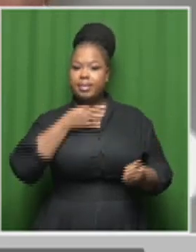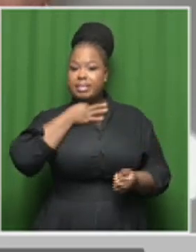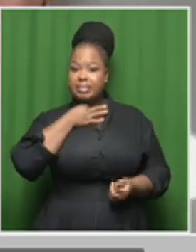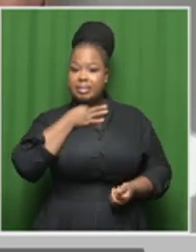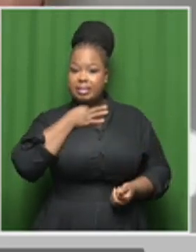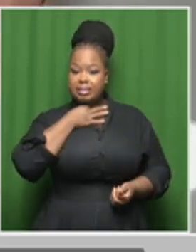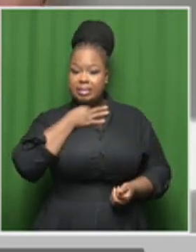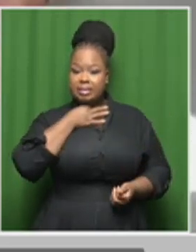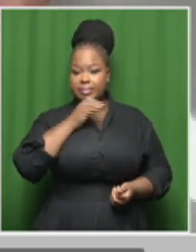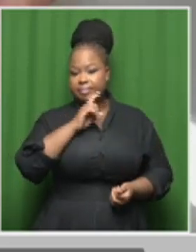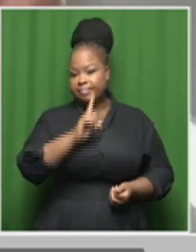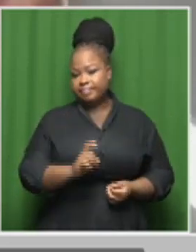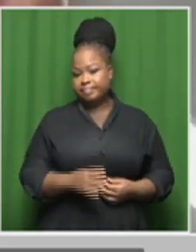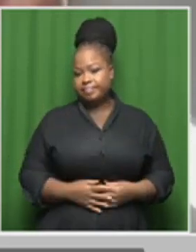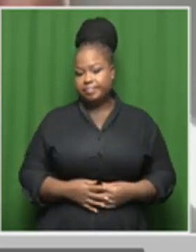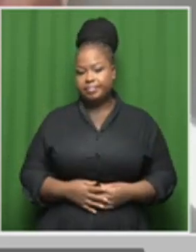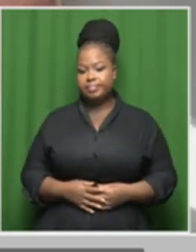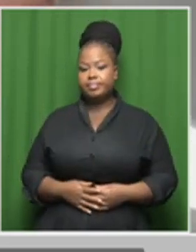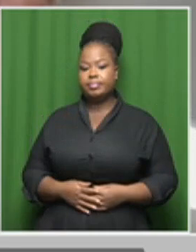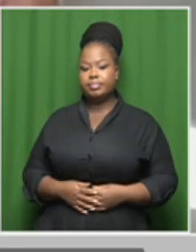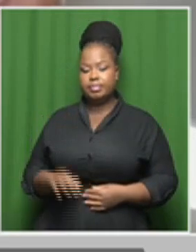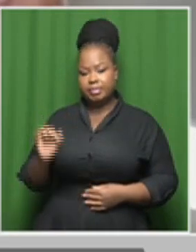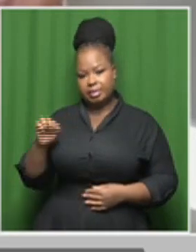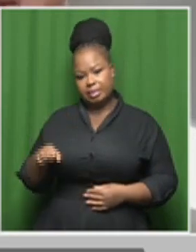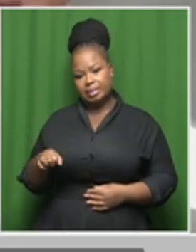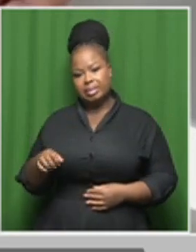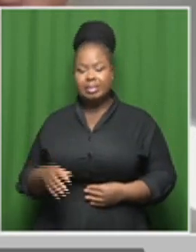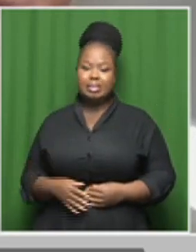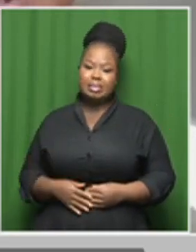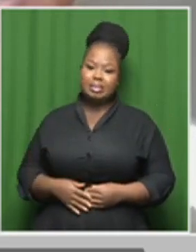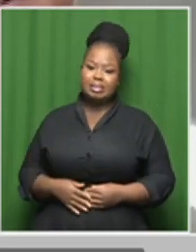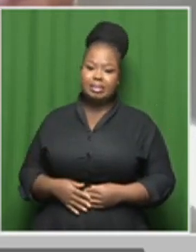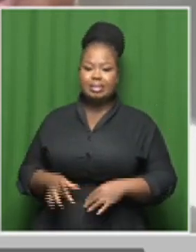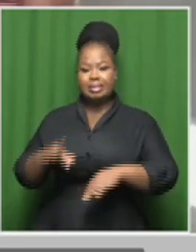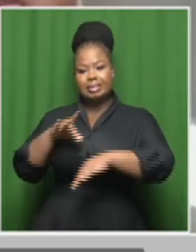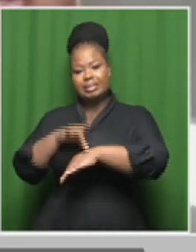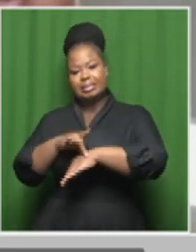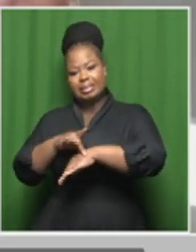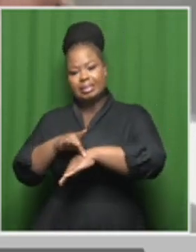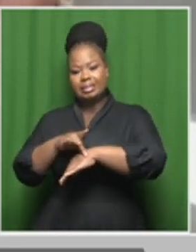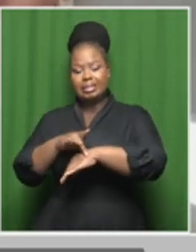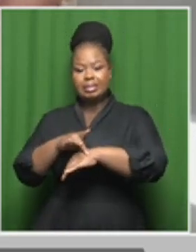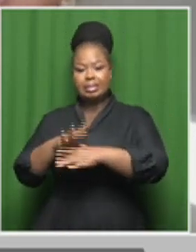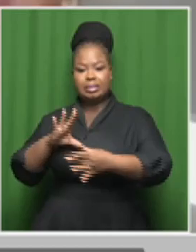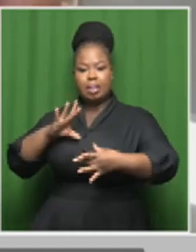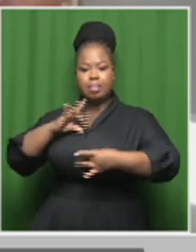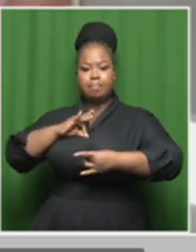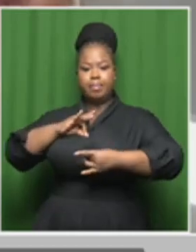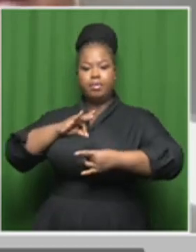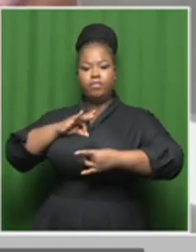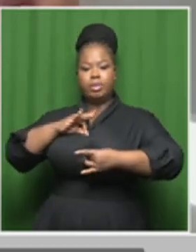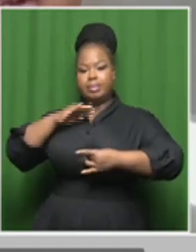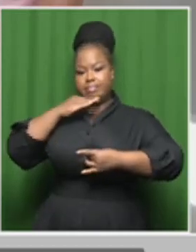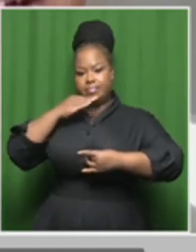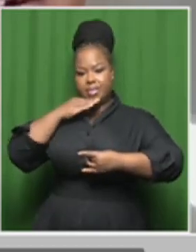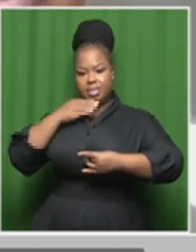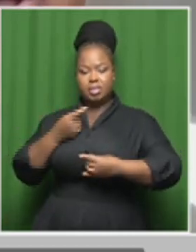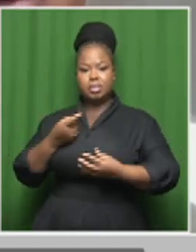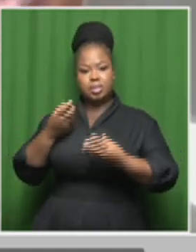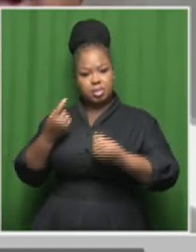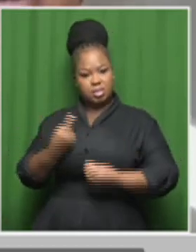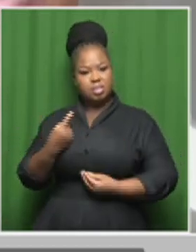All right, so as it is a mild disease which is self-limiting, this means that it would resolve by